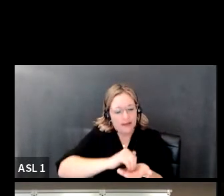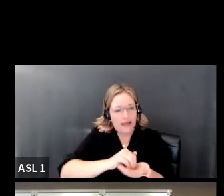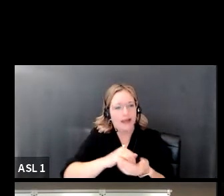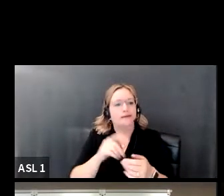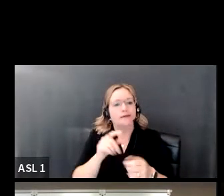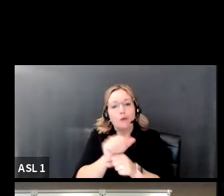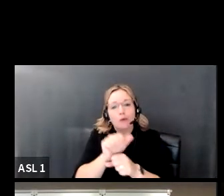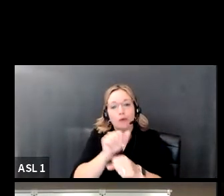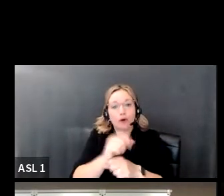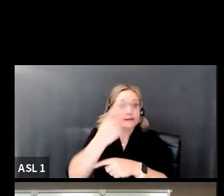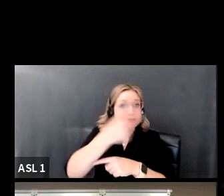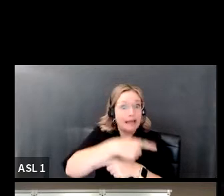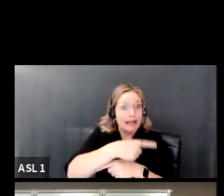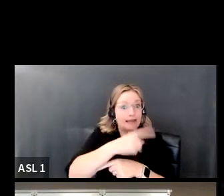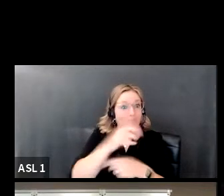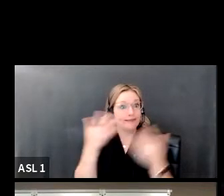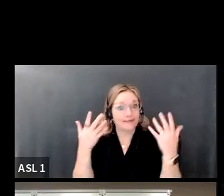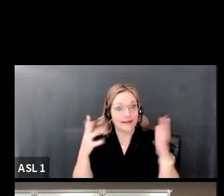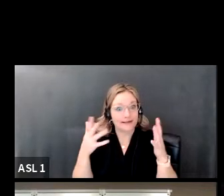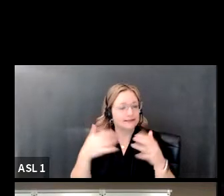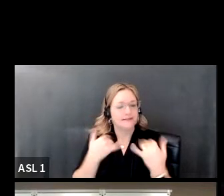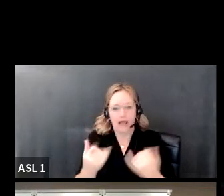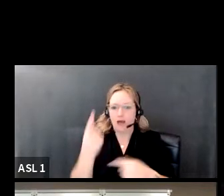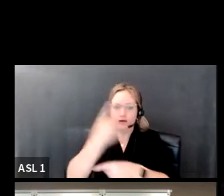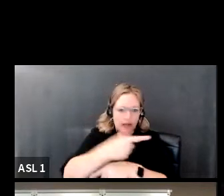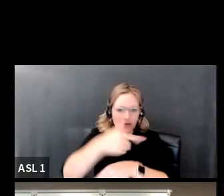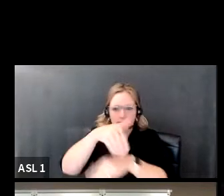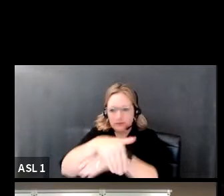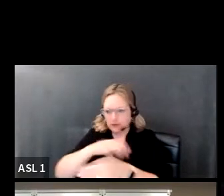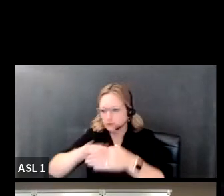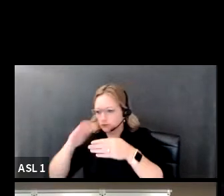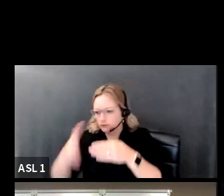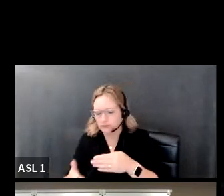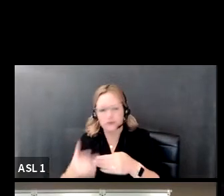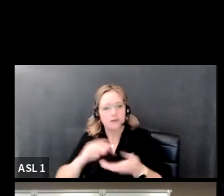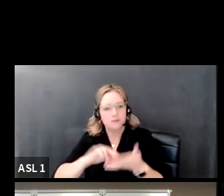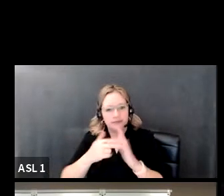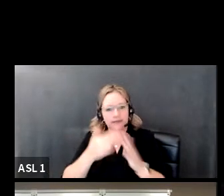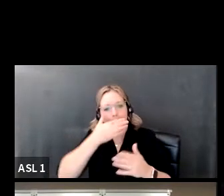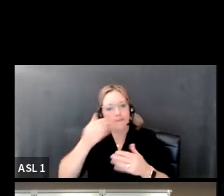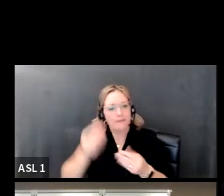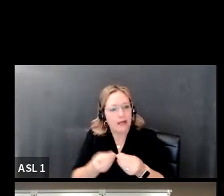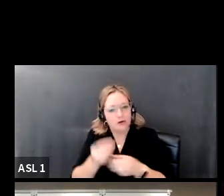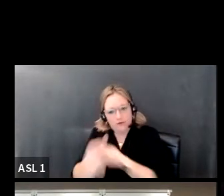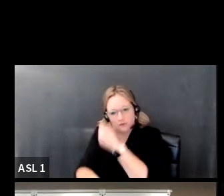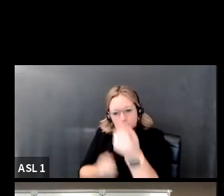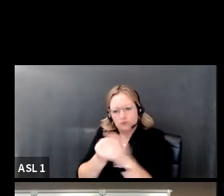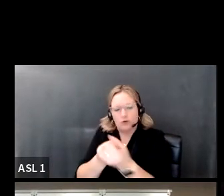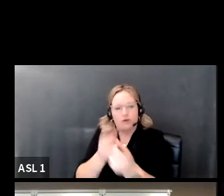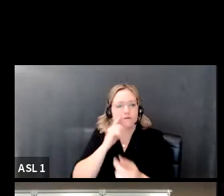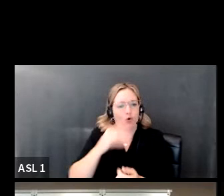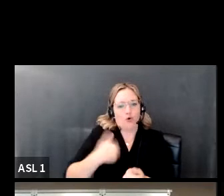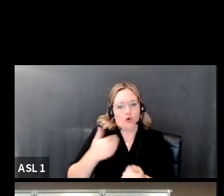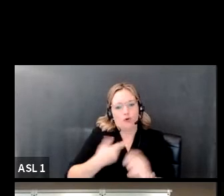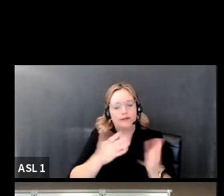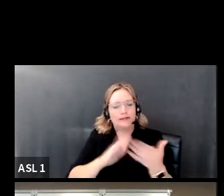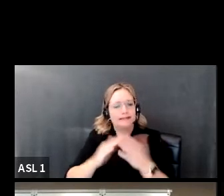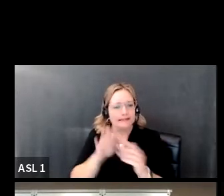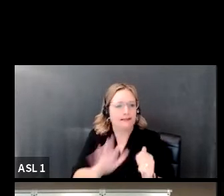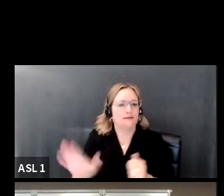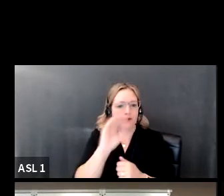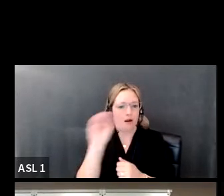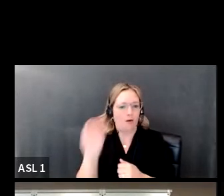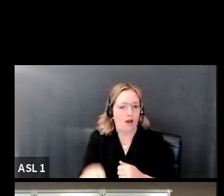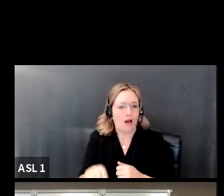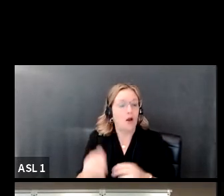shift to days and evenings and weekends so we can actually provide better coverage for young people in this city the problems of youth did not